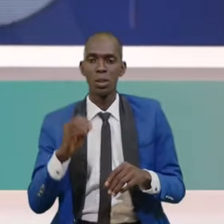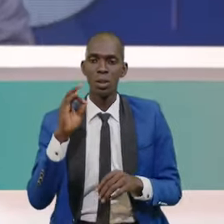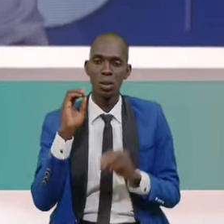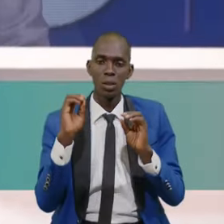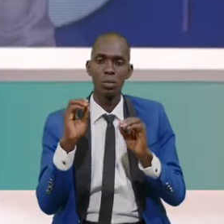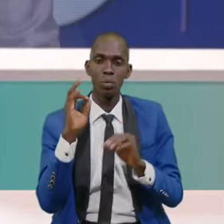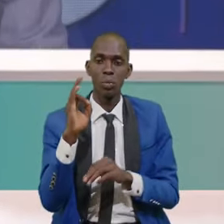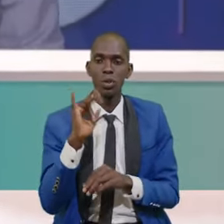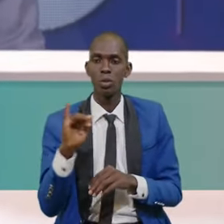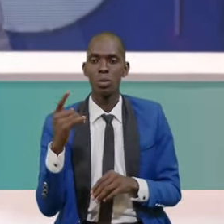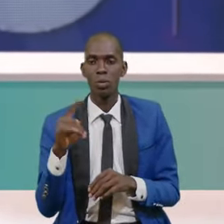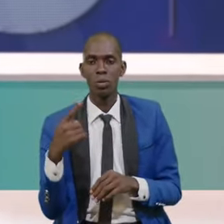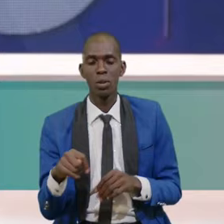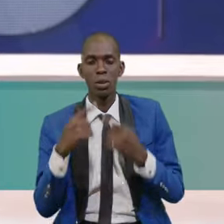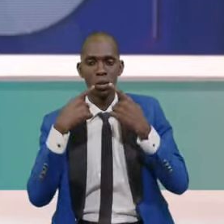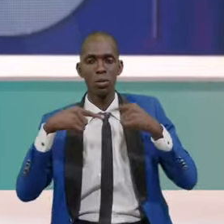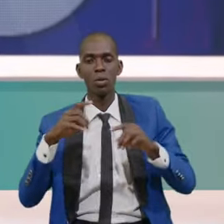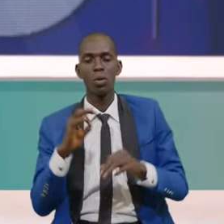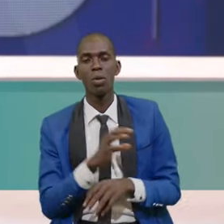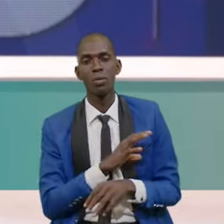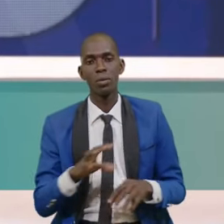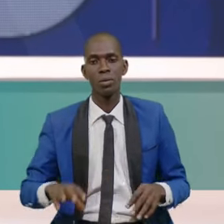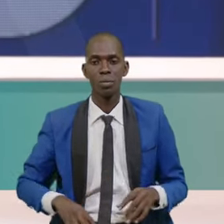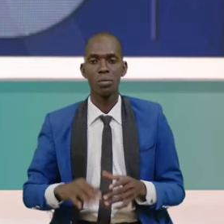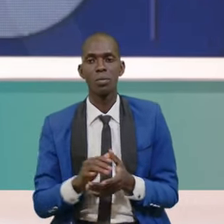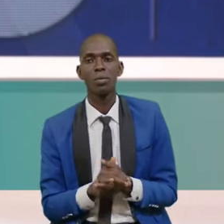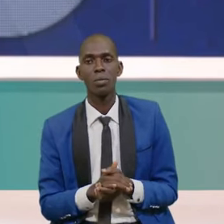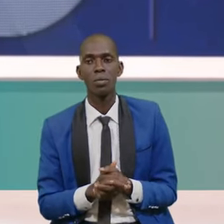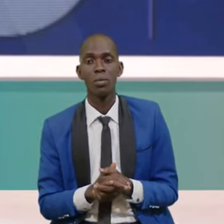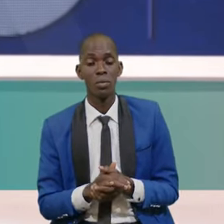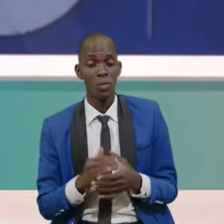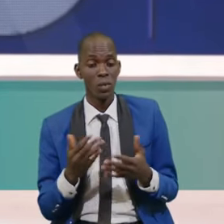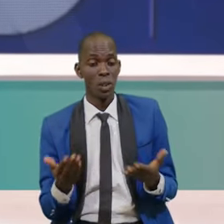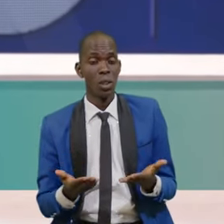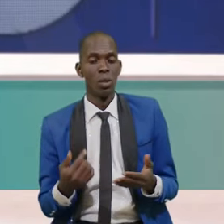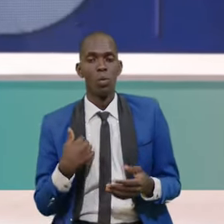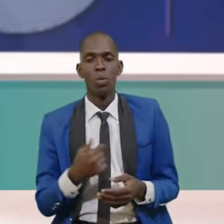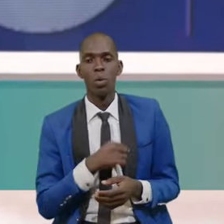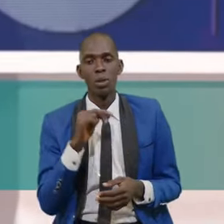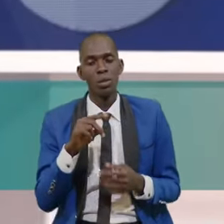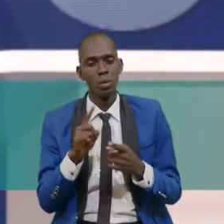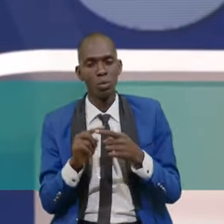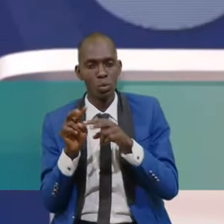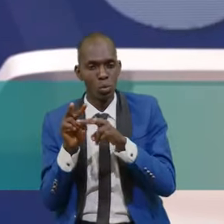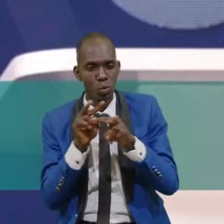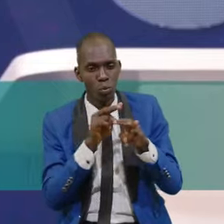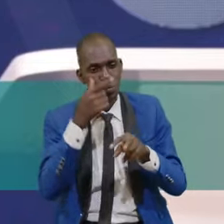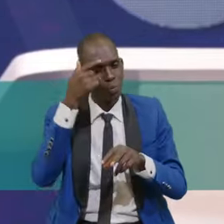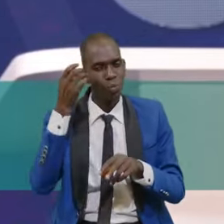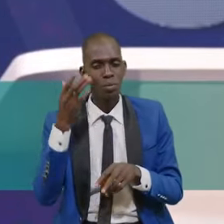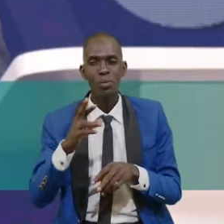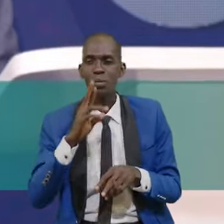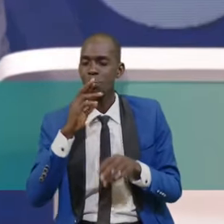declarations of Christ. Here, we need to watch, because there are many preachers. In